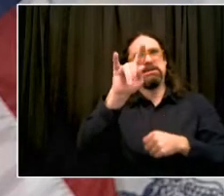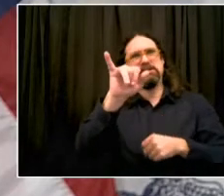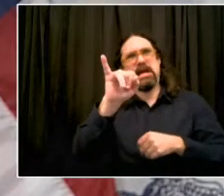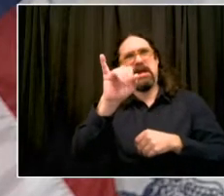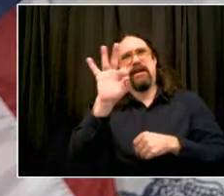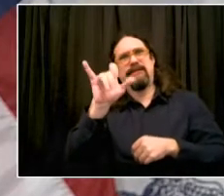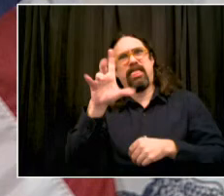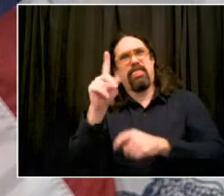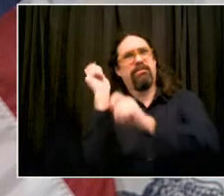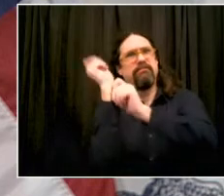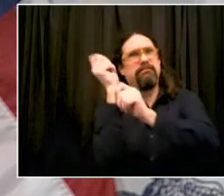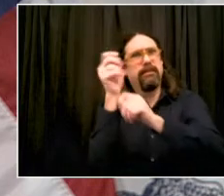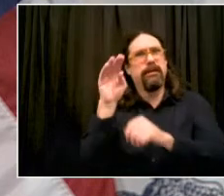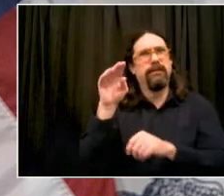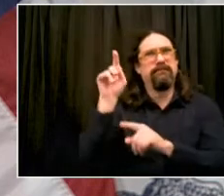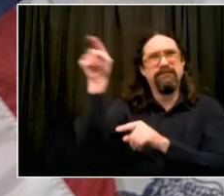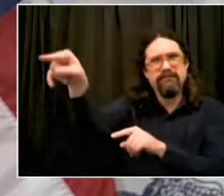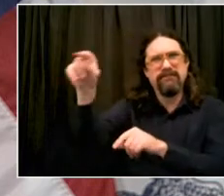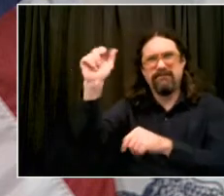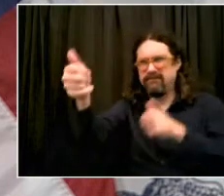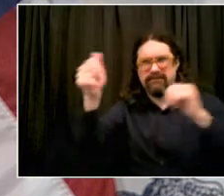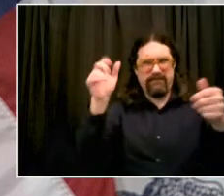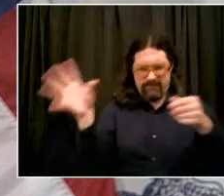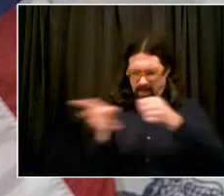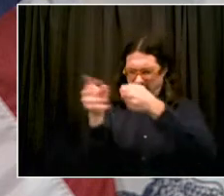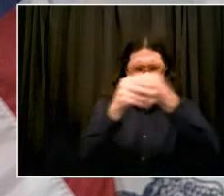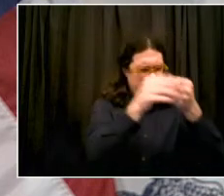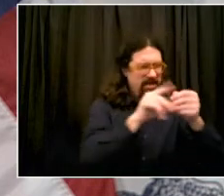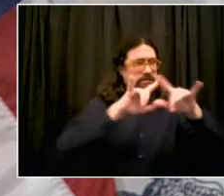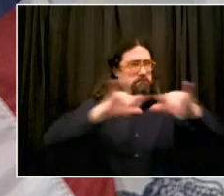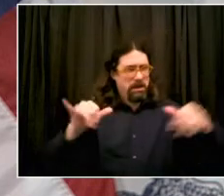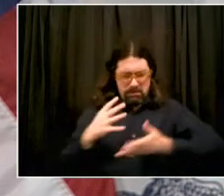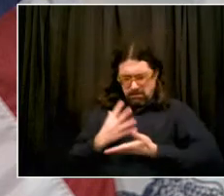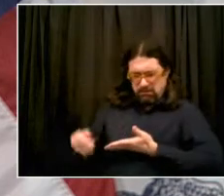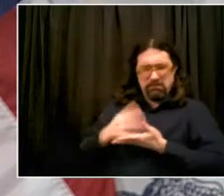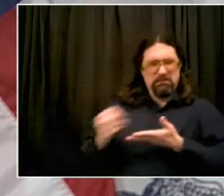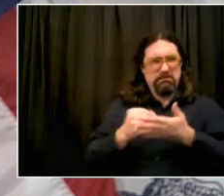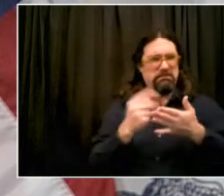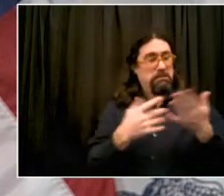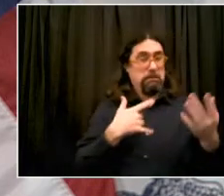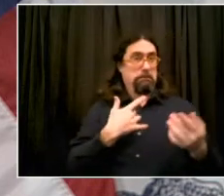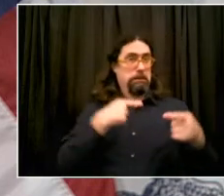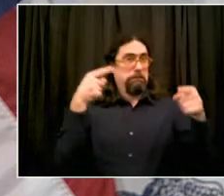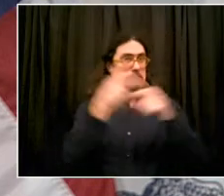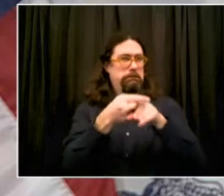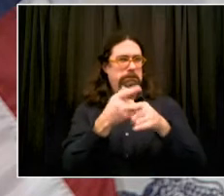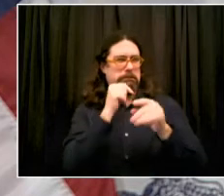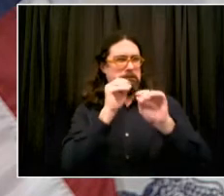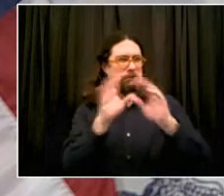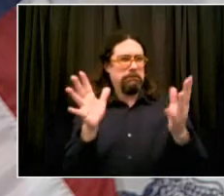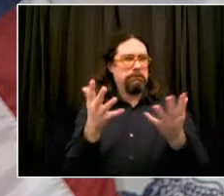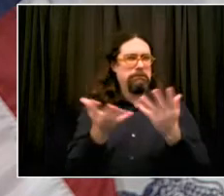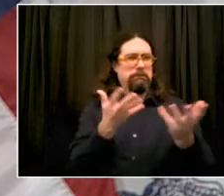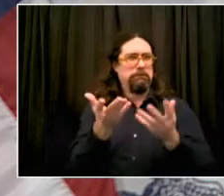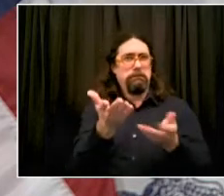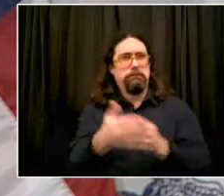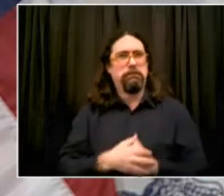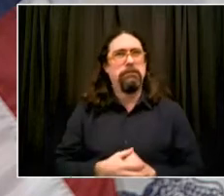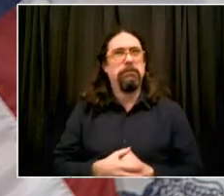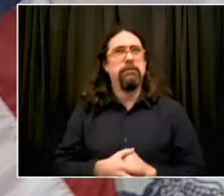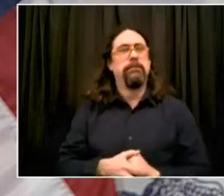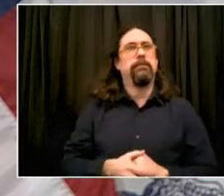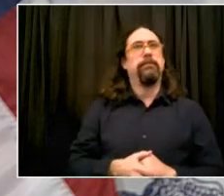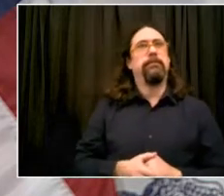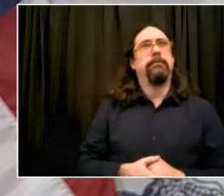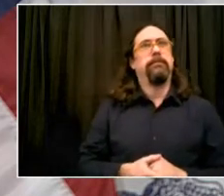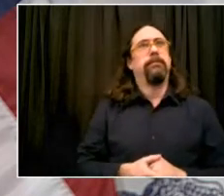people at the community level. We've got to address the disparities we talked about over a week ago. The sites we're putting up now